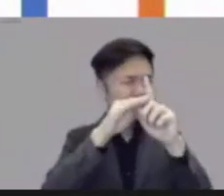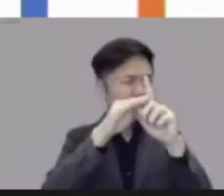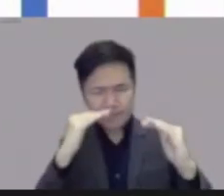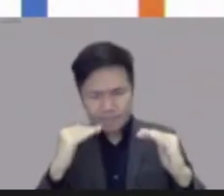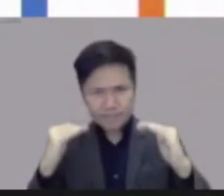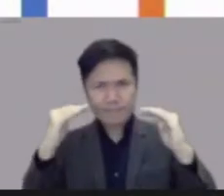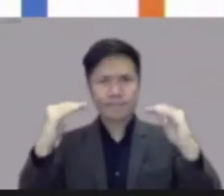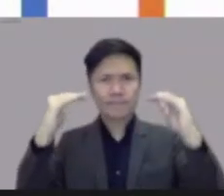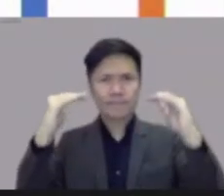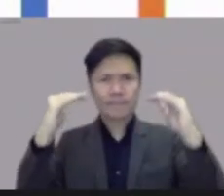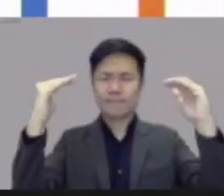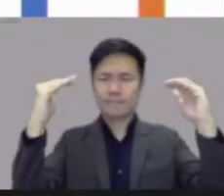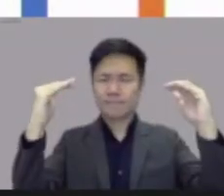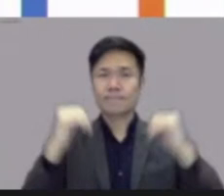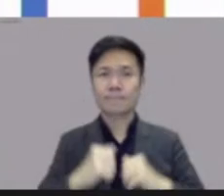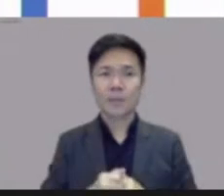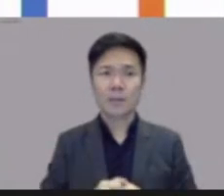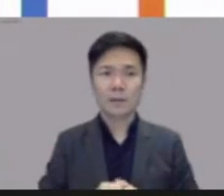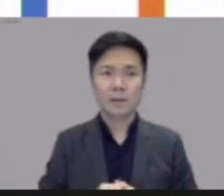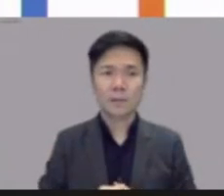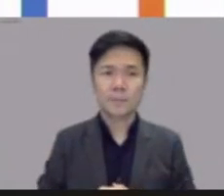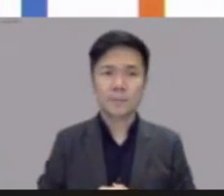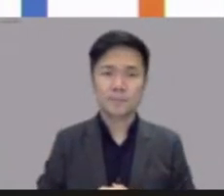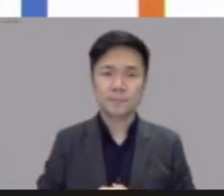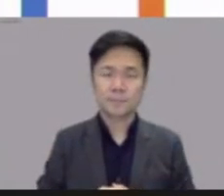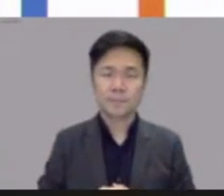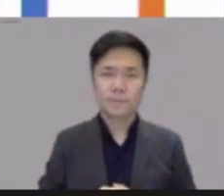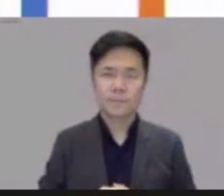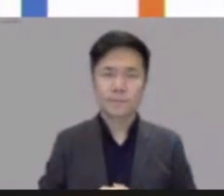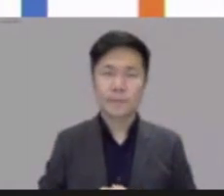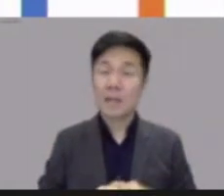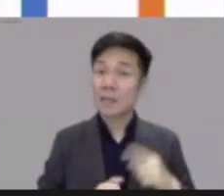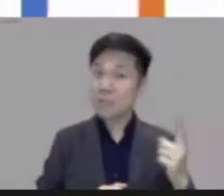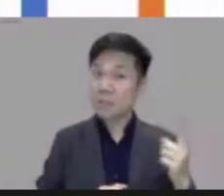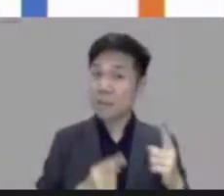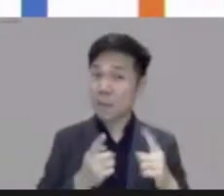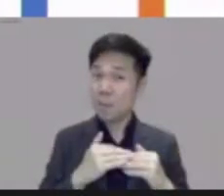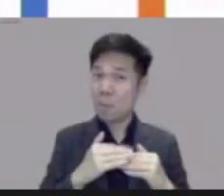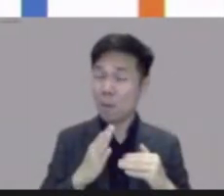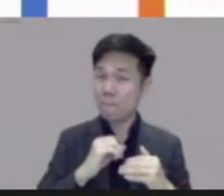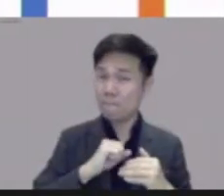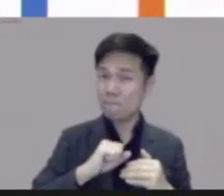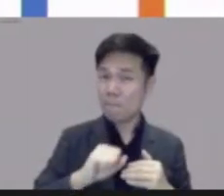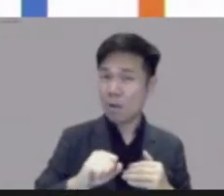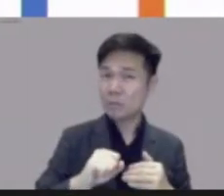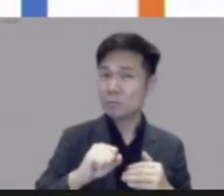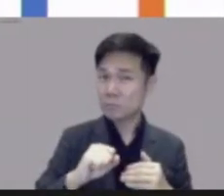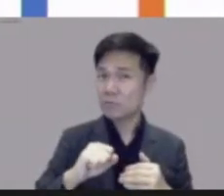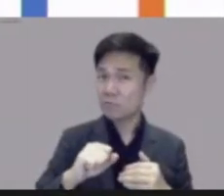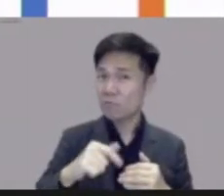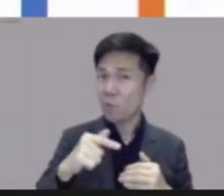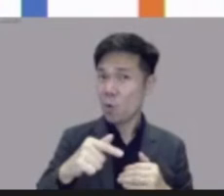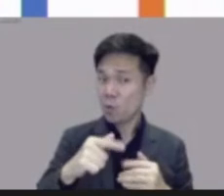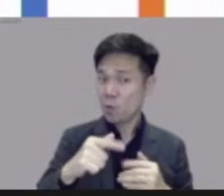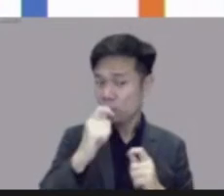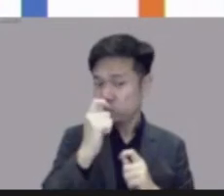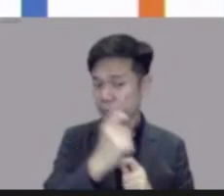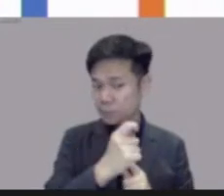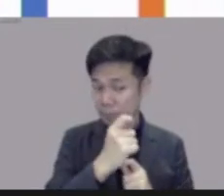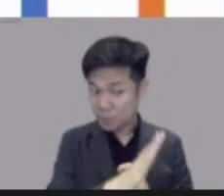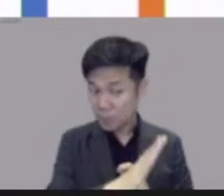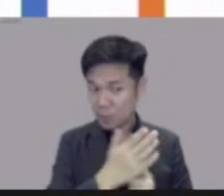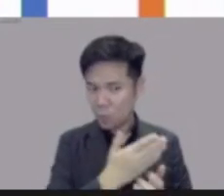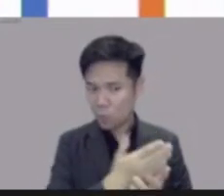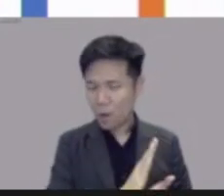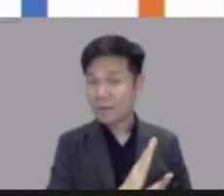flagship report proposes to accelerate Regional actions to enhance right-based approaches by establishing compliance and